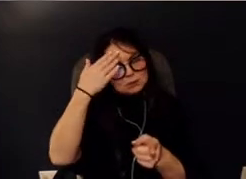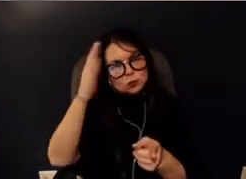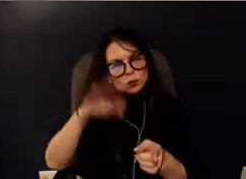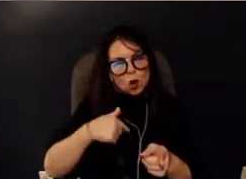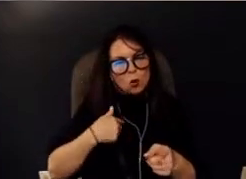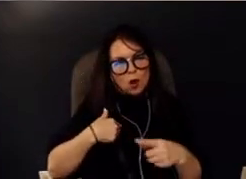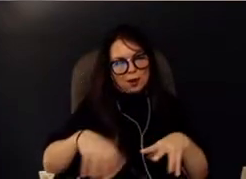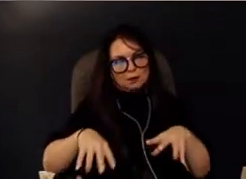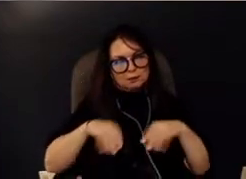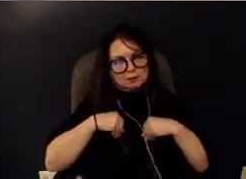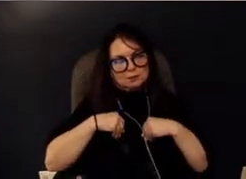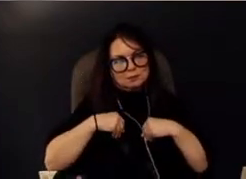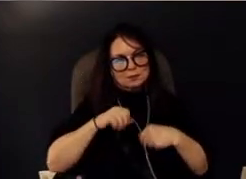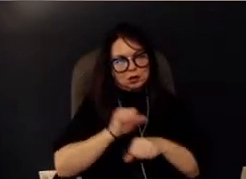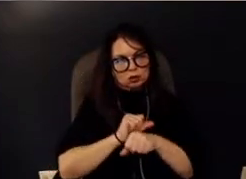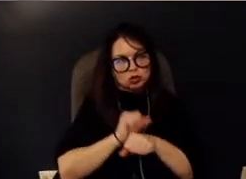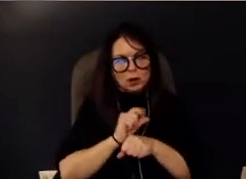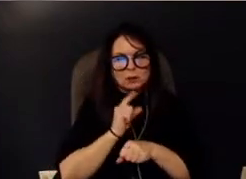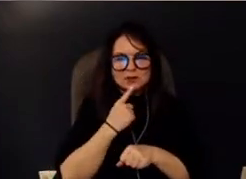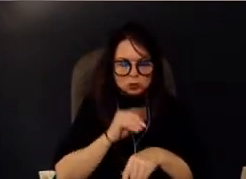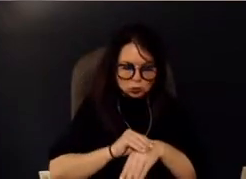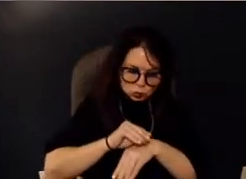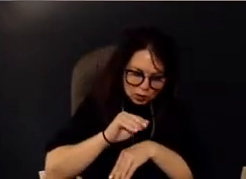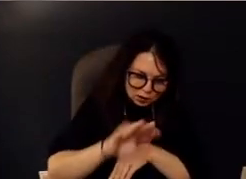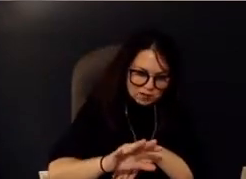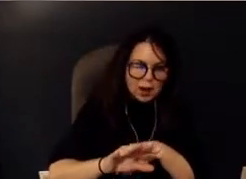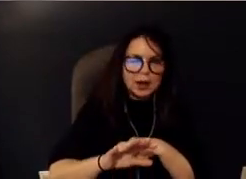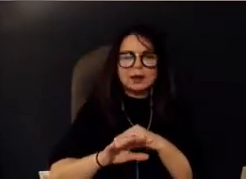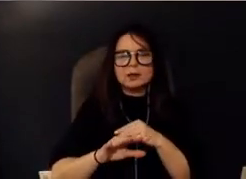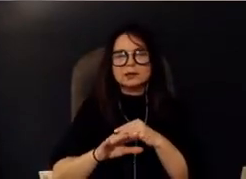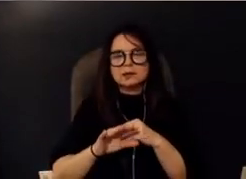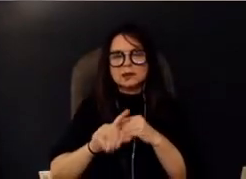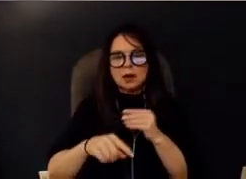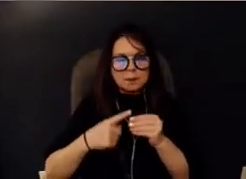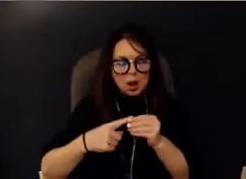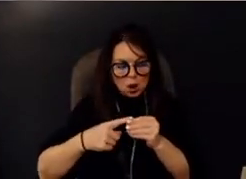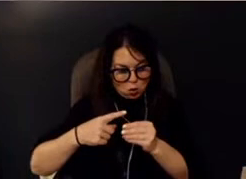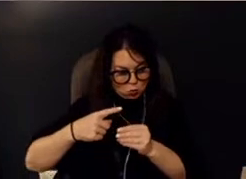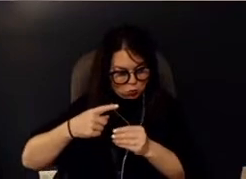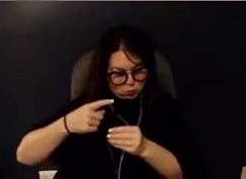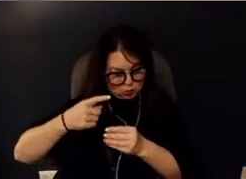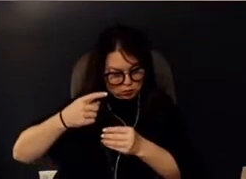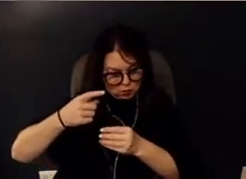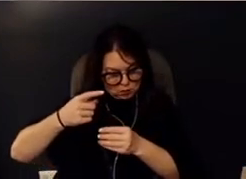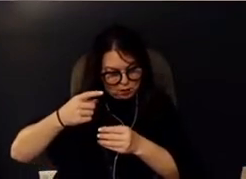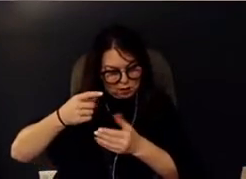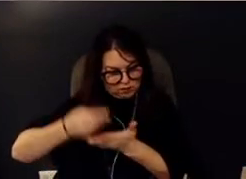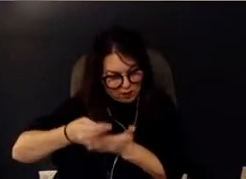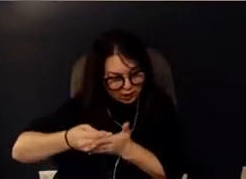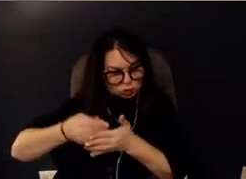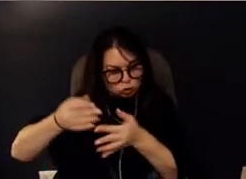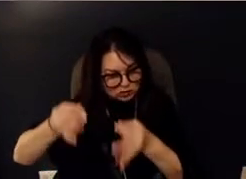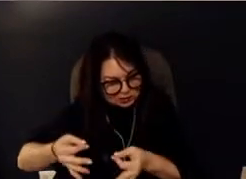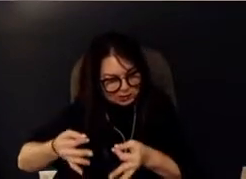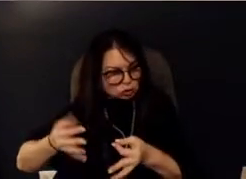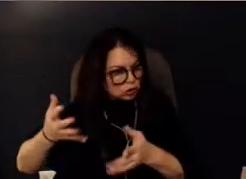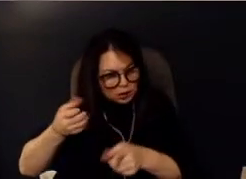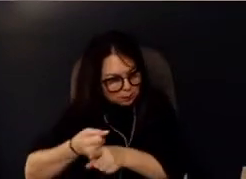policy impacts of financial decisions and the financial impacts of policy decisions. And I think the policy impact of